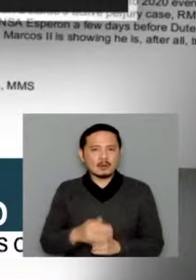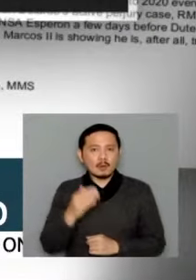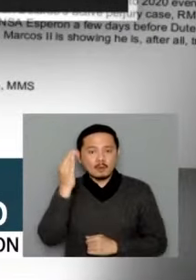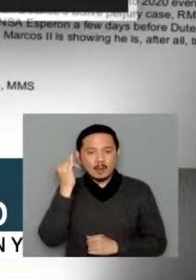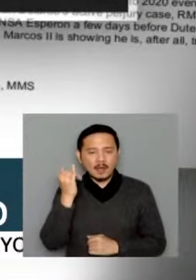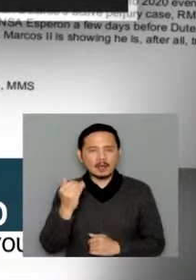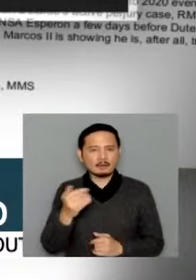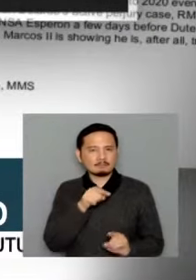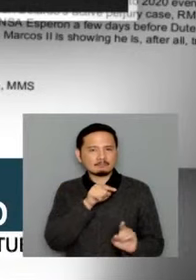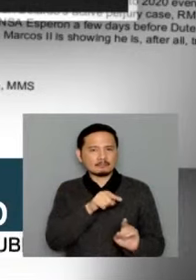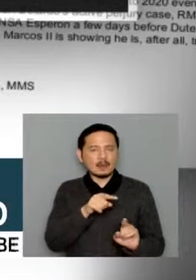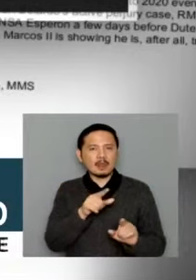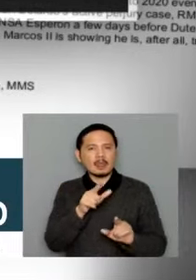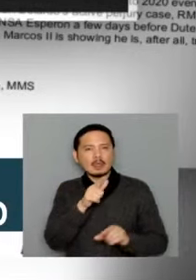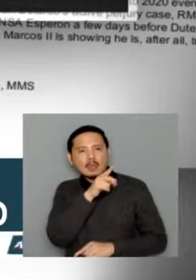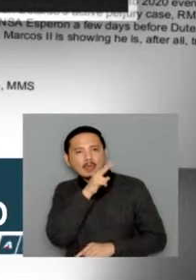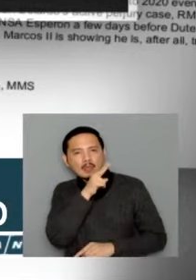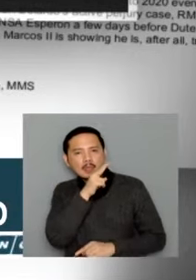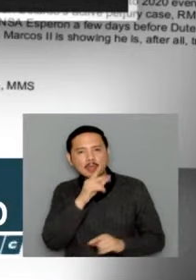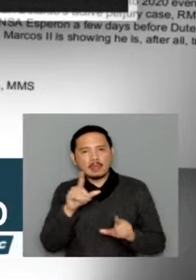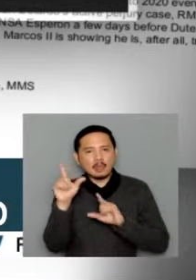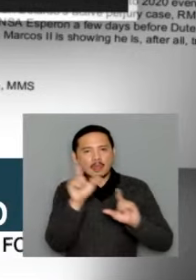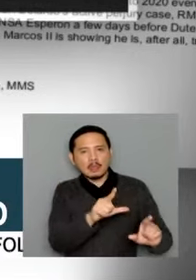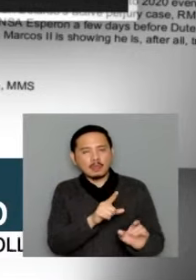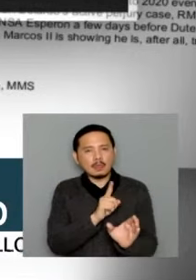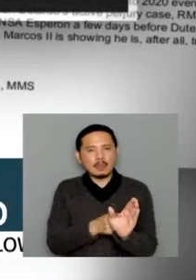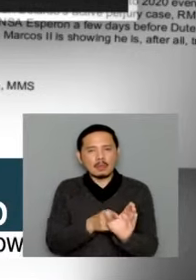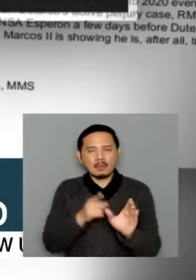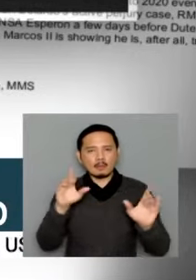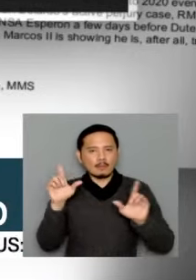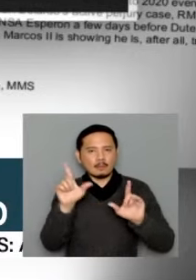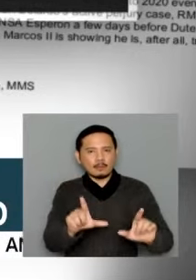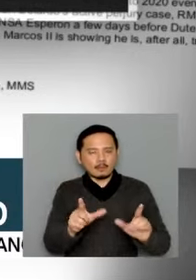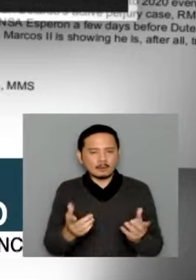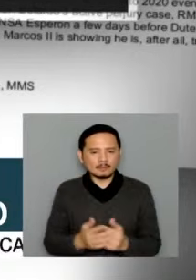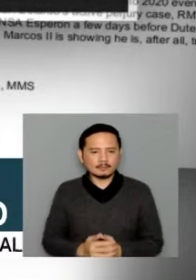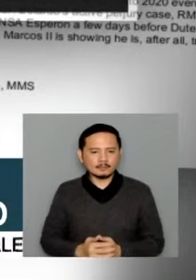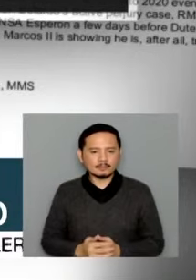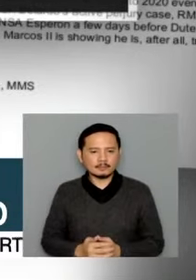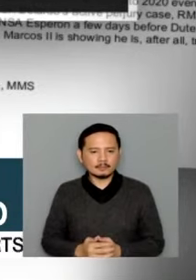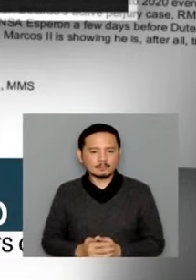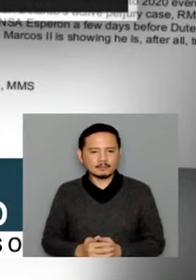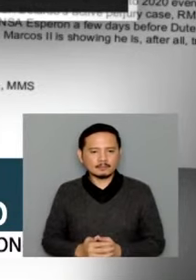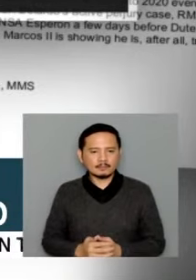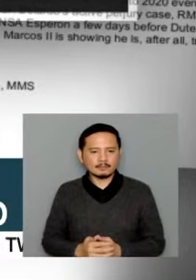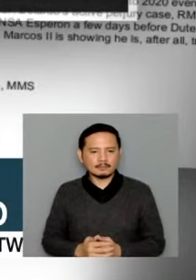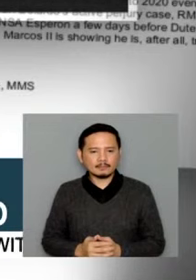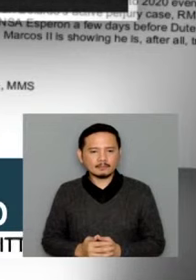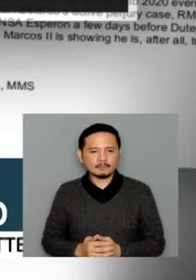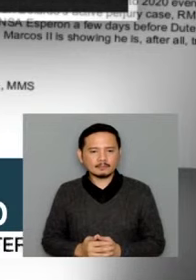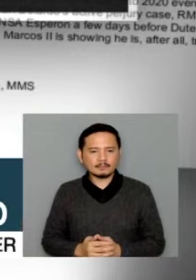before arresting others. The Rural Missionaries of the Philippines said in a press statement that one of two allegedly former rebels.